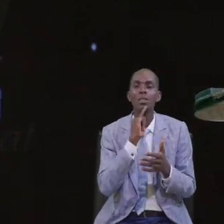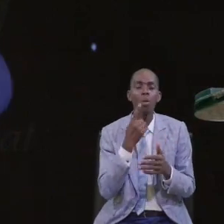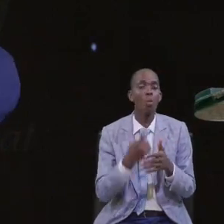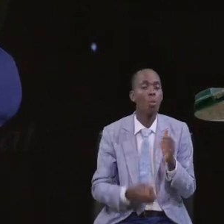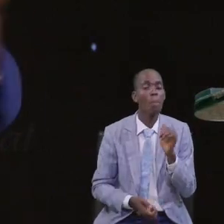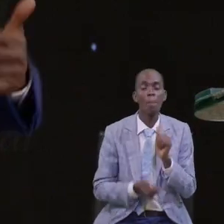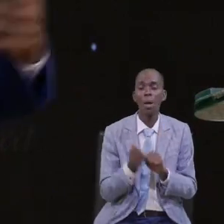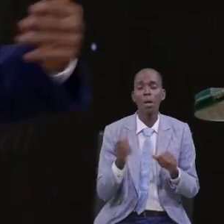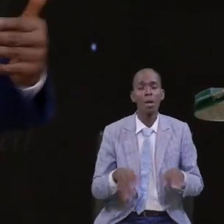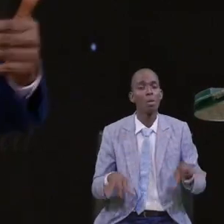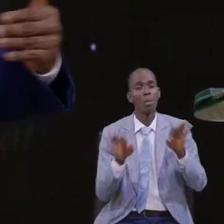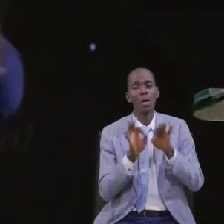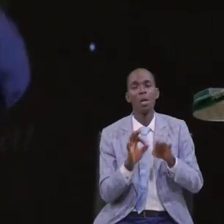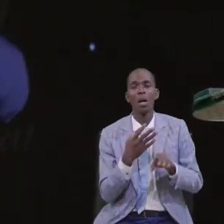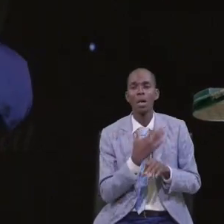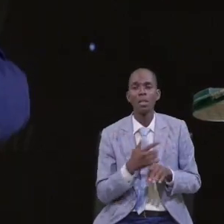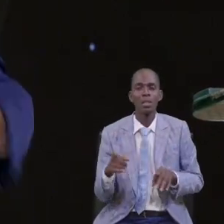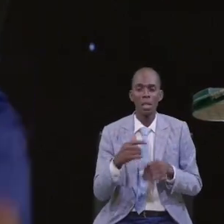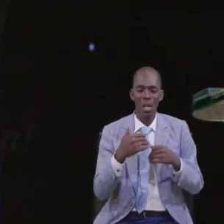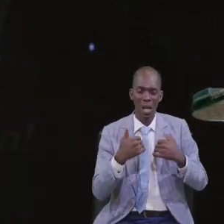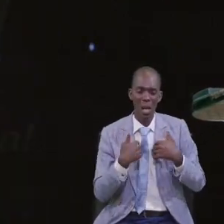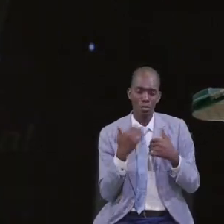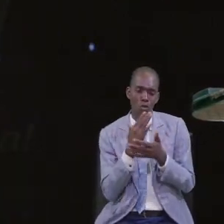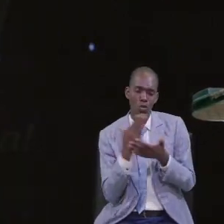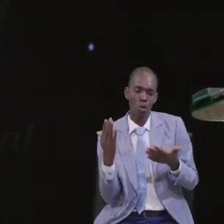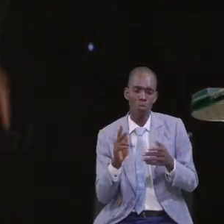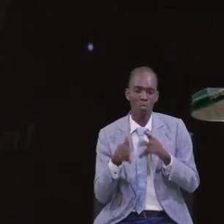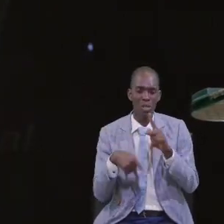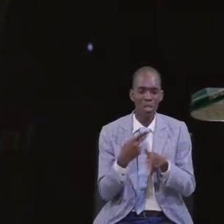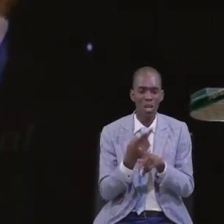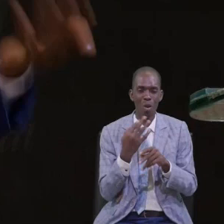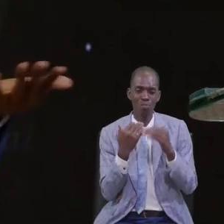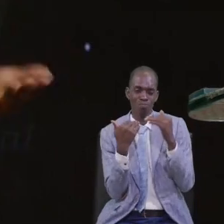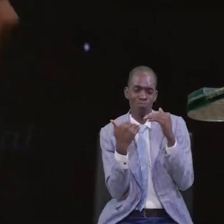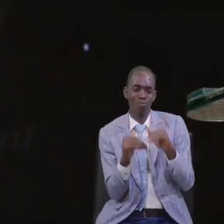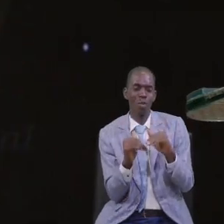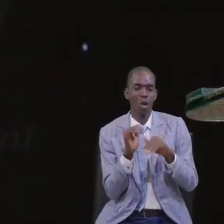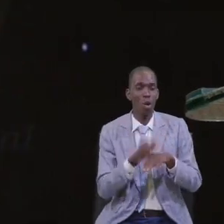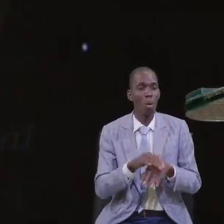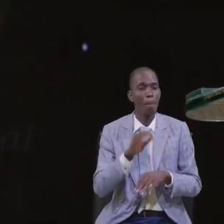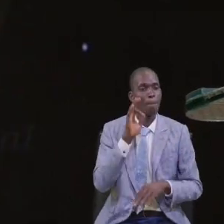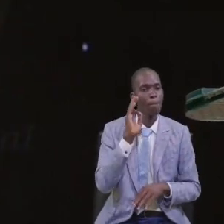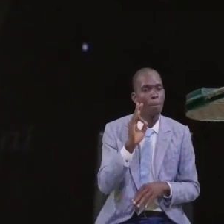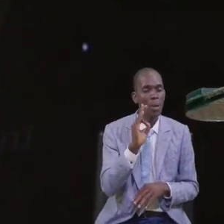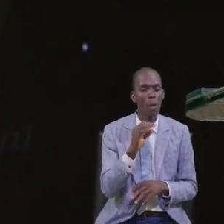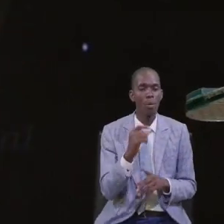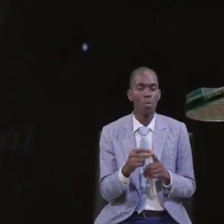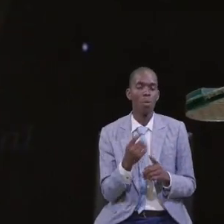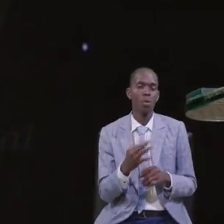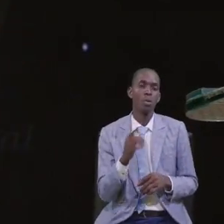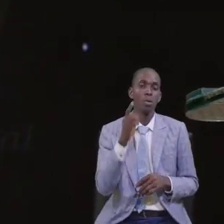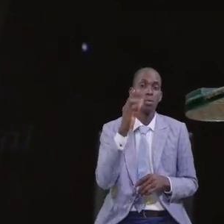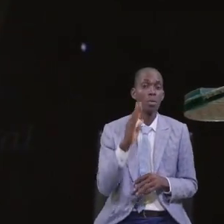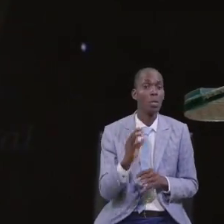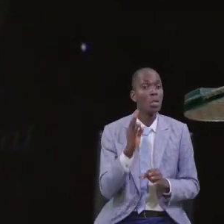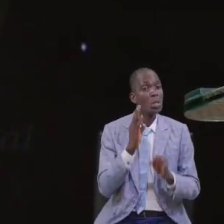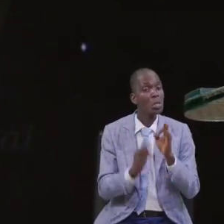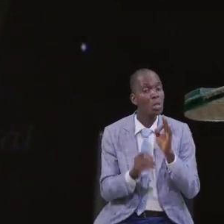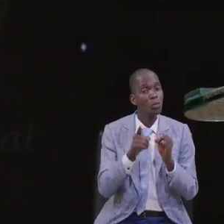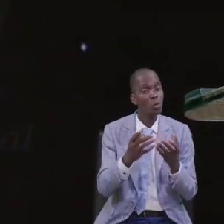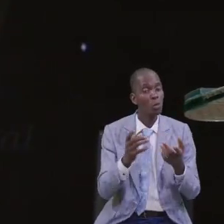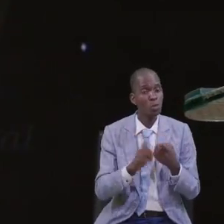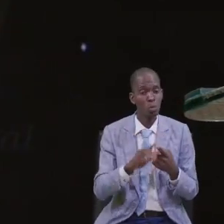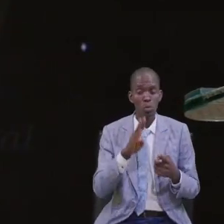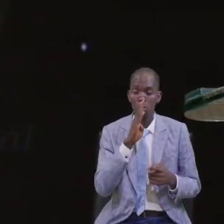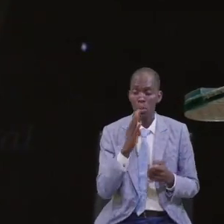they have a kind of a limitation on the preaching of the word. Well, if you're going to be a servant of God, the servants